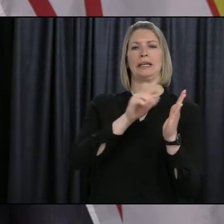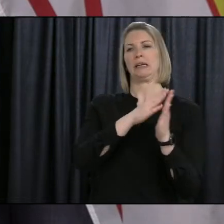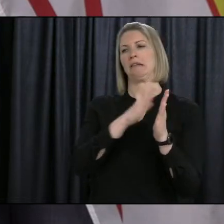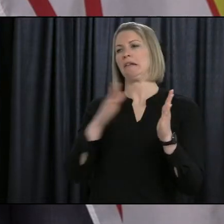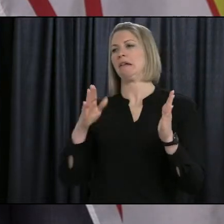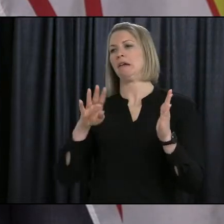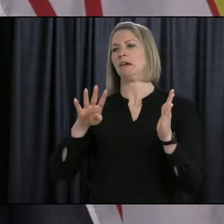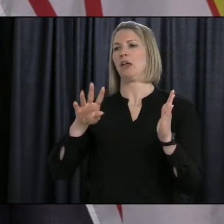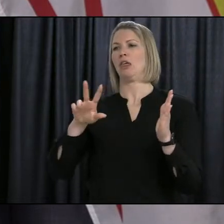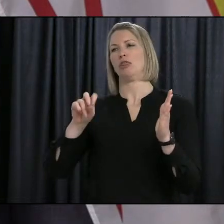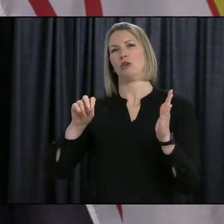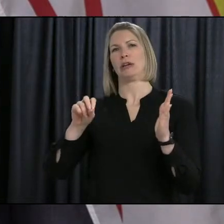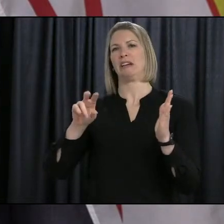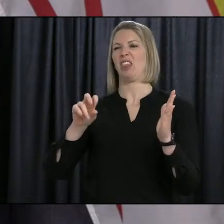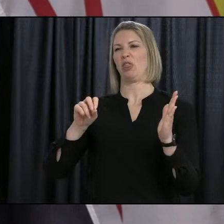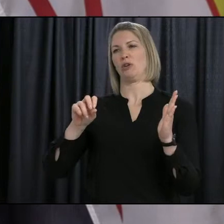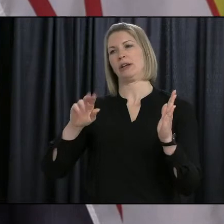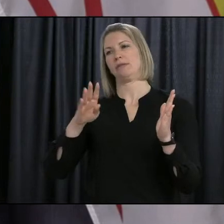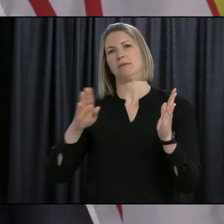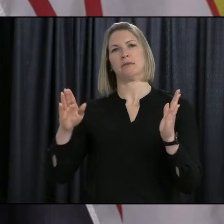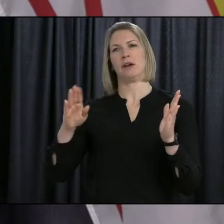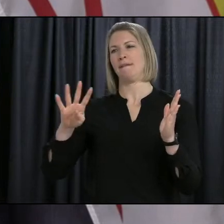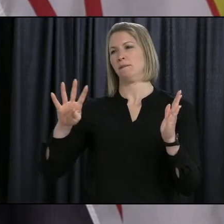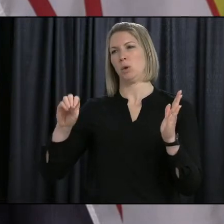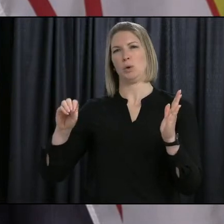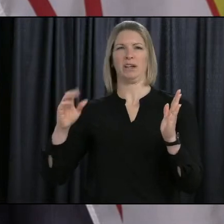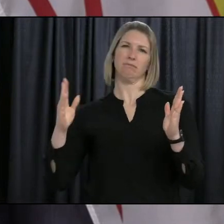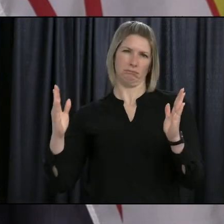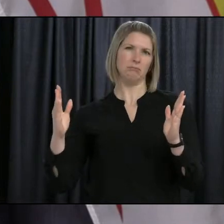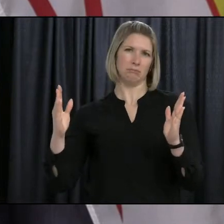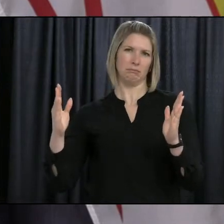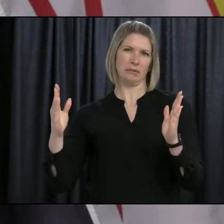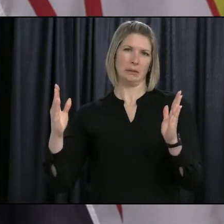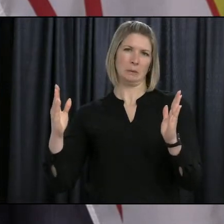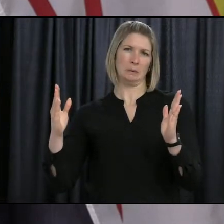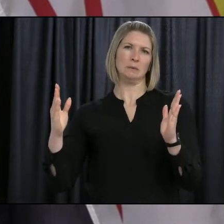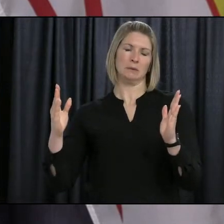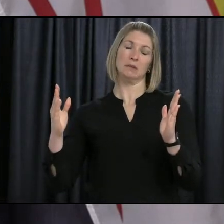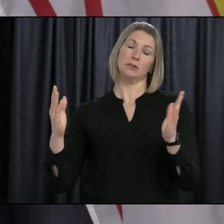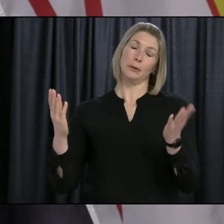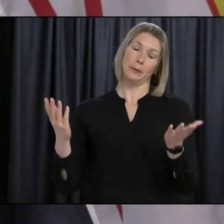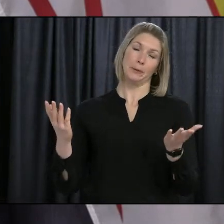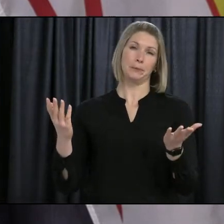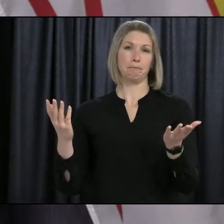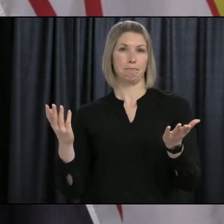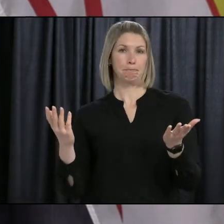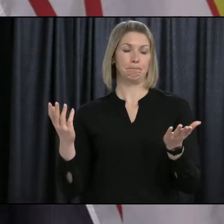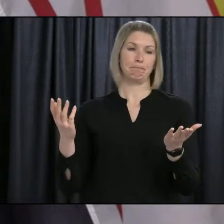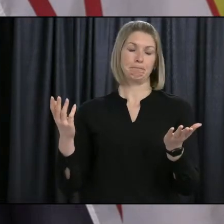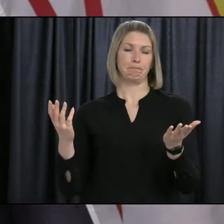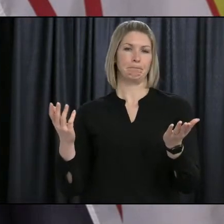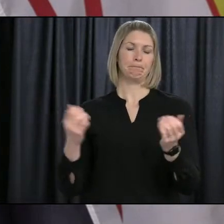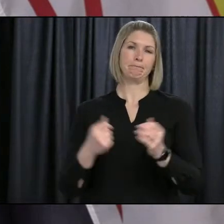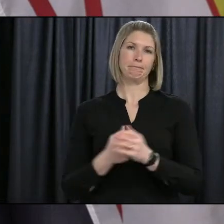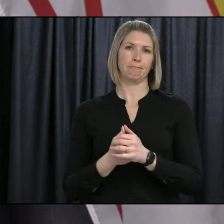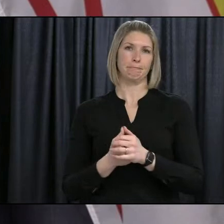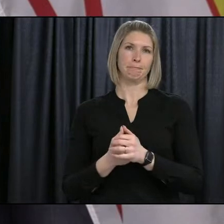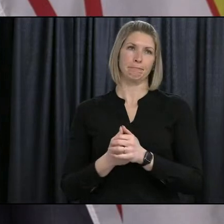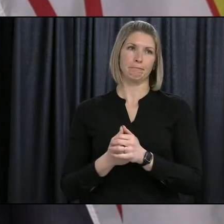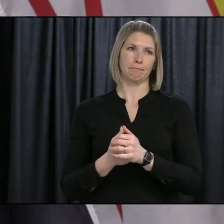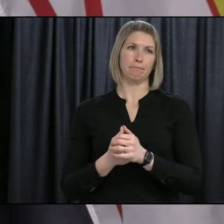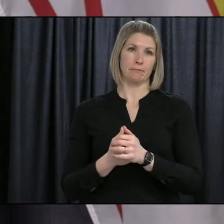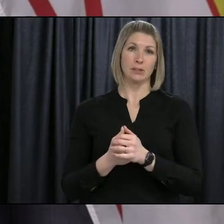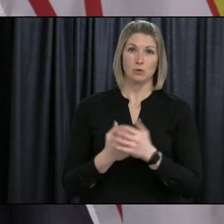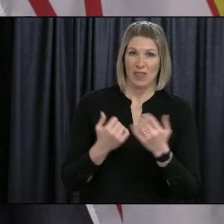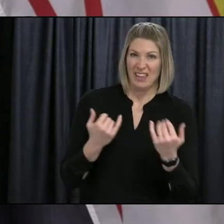group, as well as the 20 to 39 year age group. So we're, that's